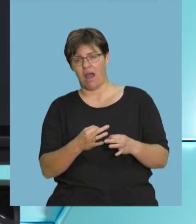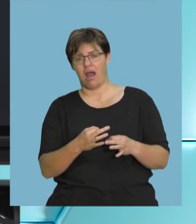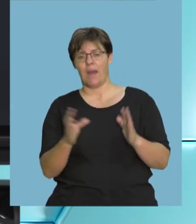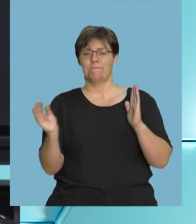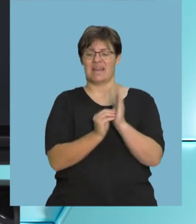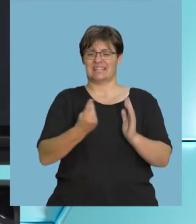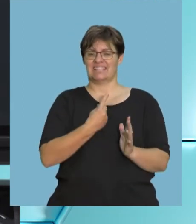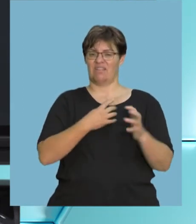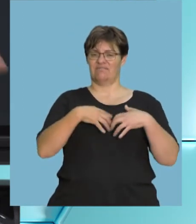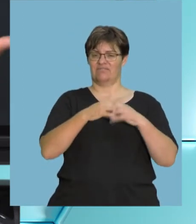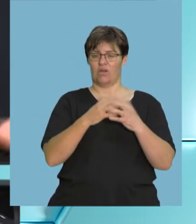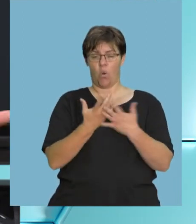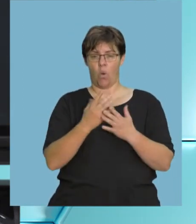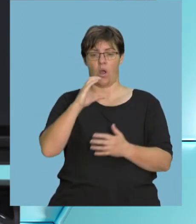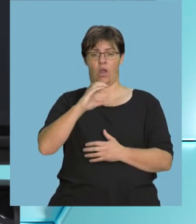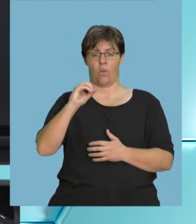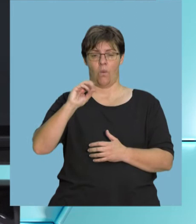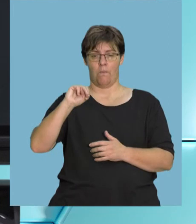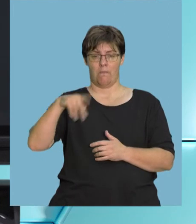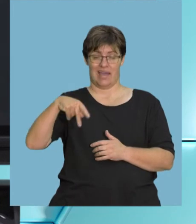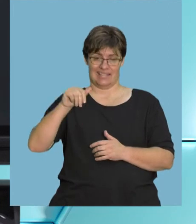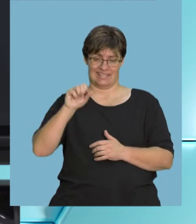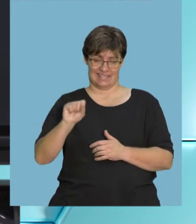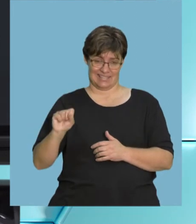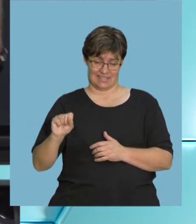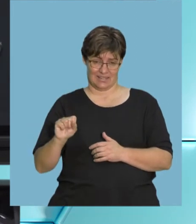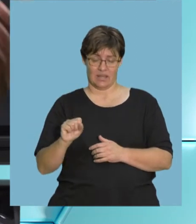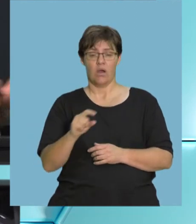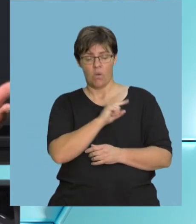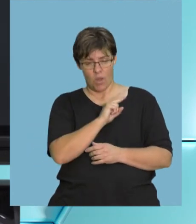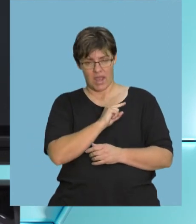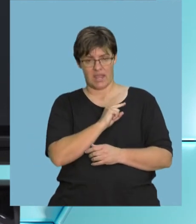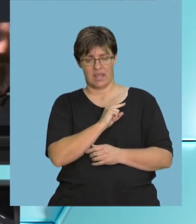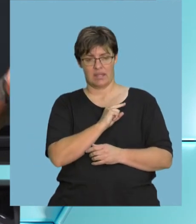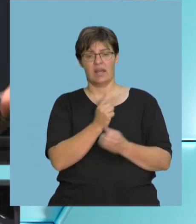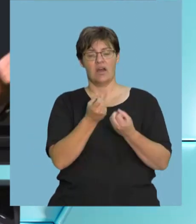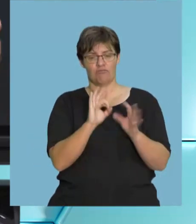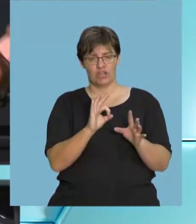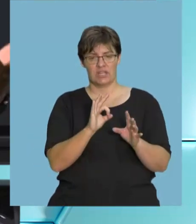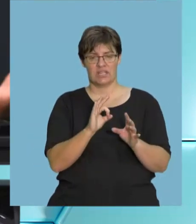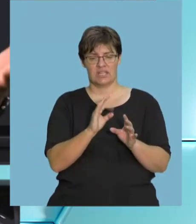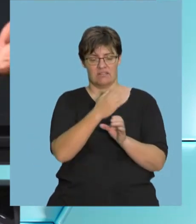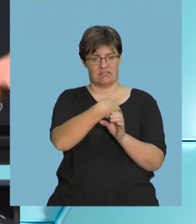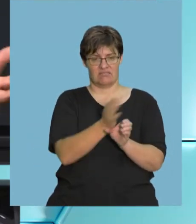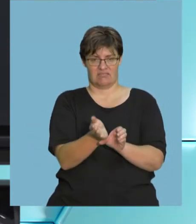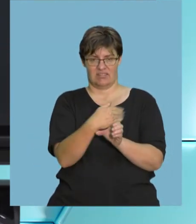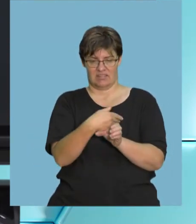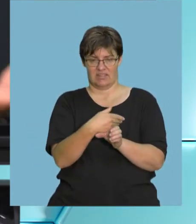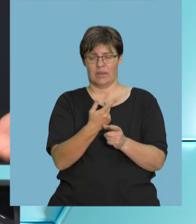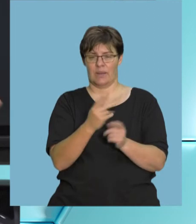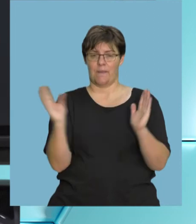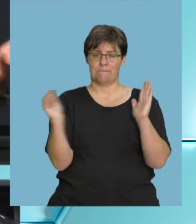actually try and make our own magnet, our own compass, because the compass is actually a